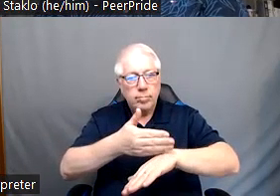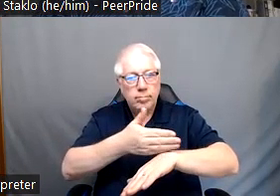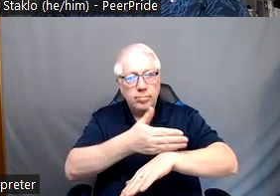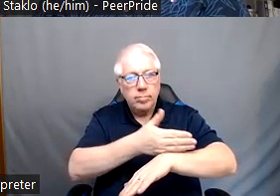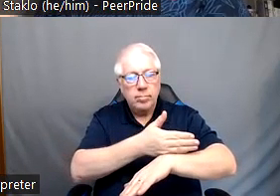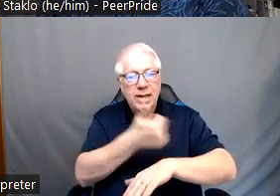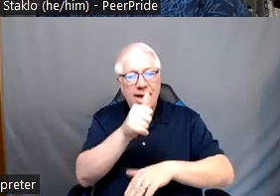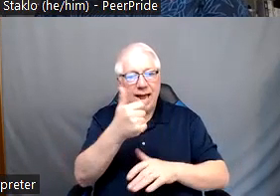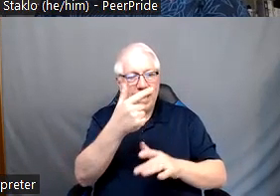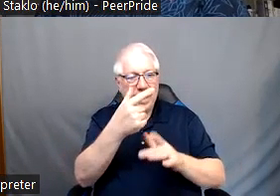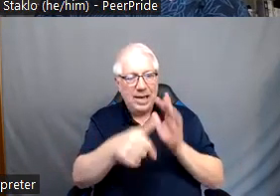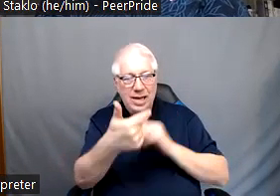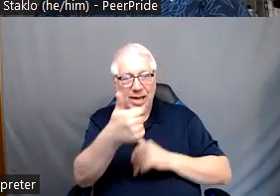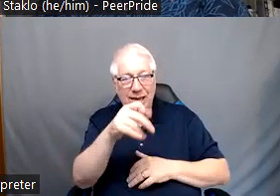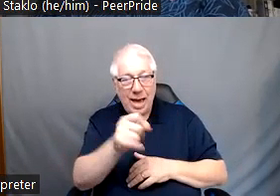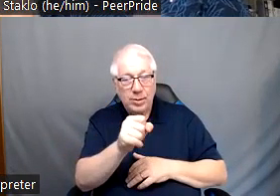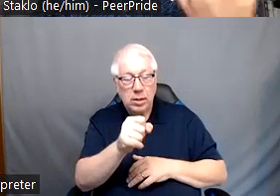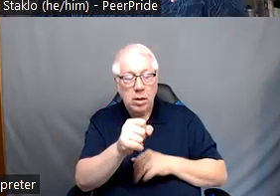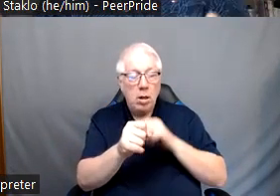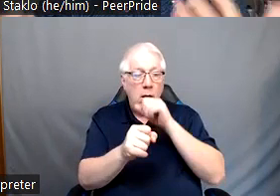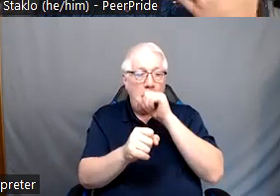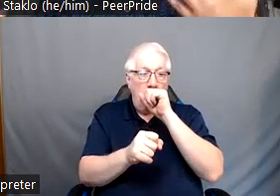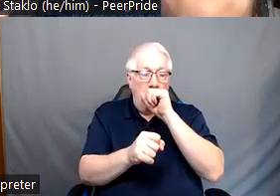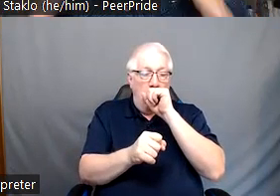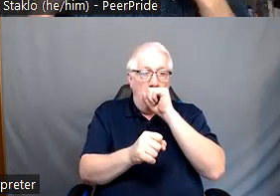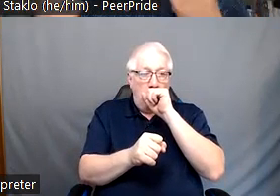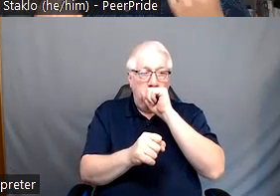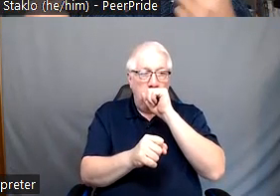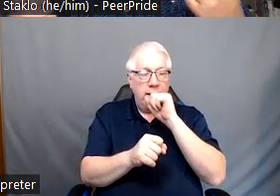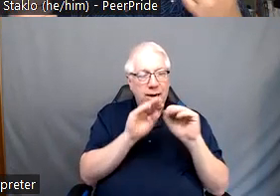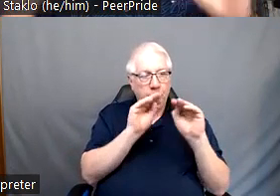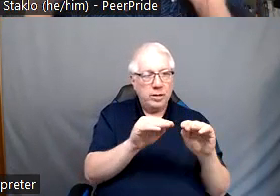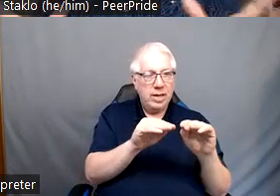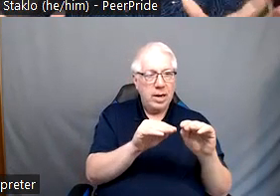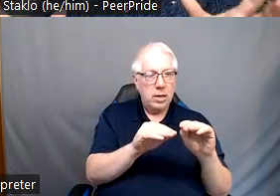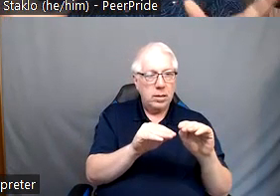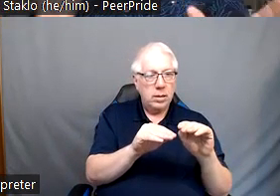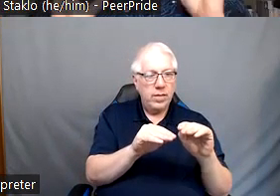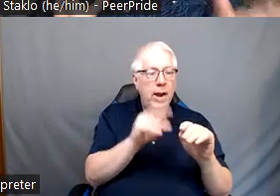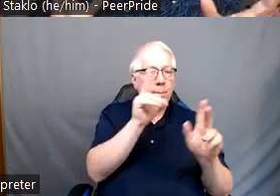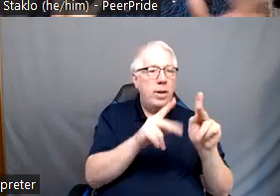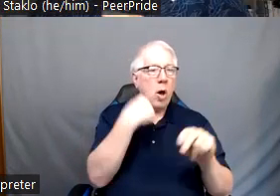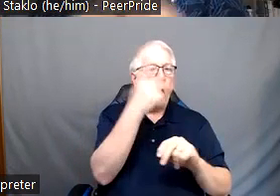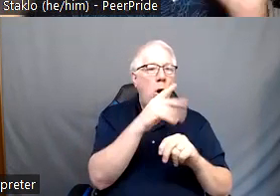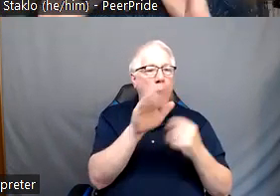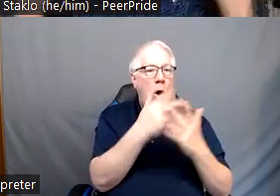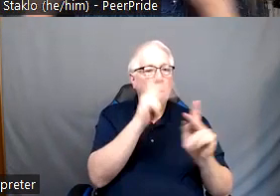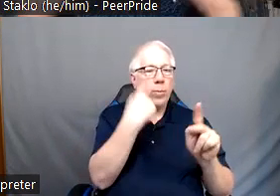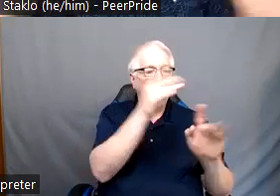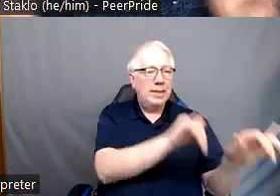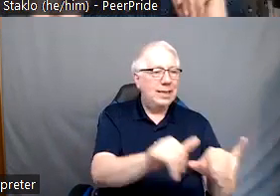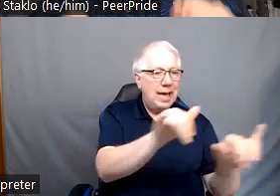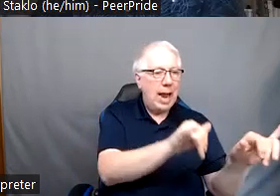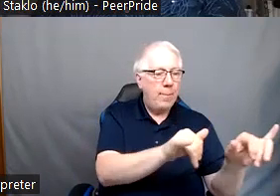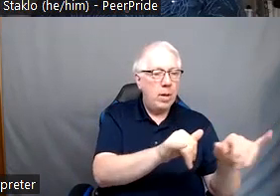that are put there by a system that teaches you that there's two genders and they all look this way and that way. And these are the